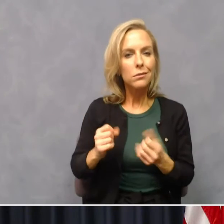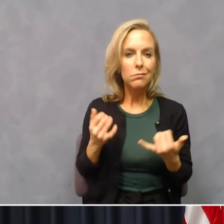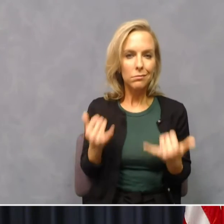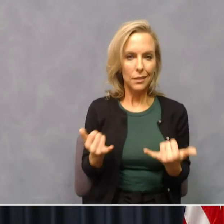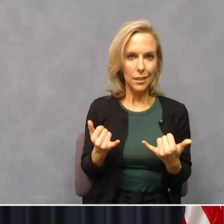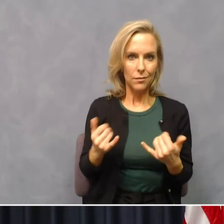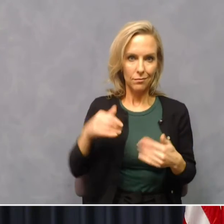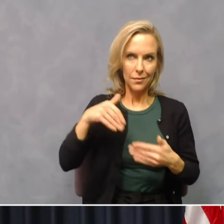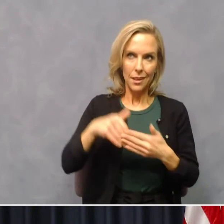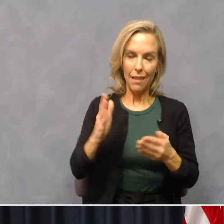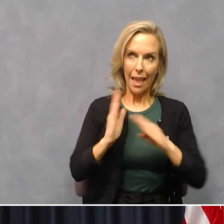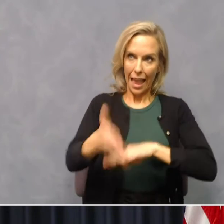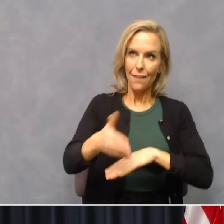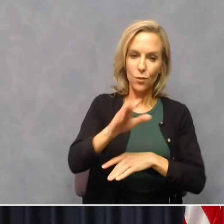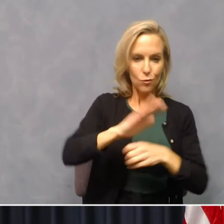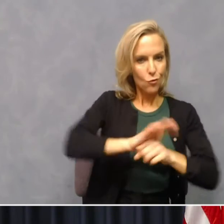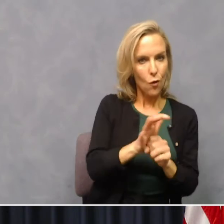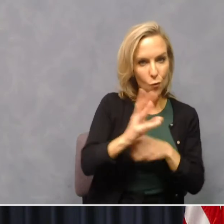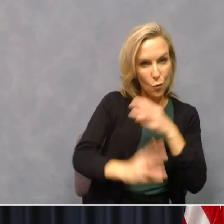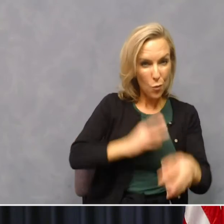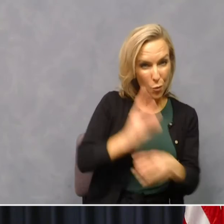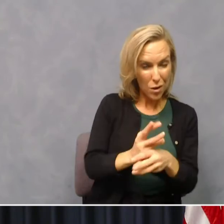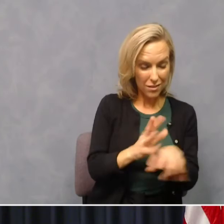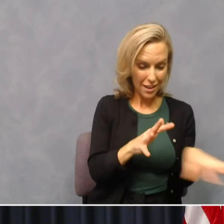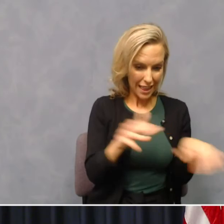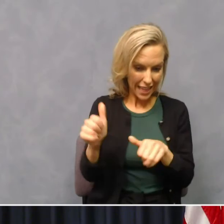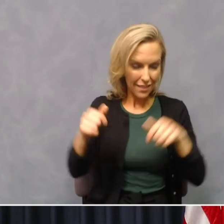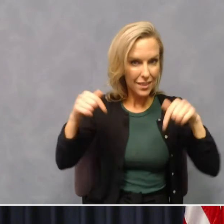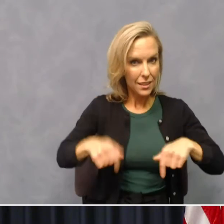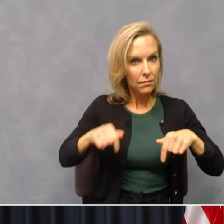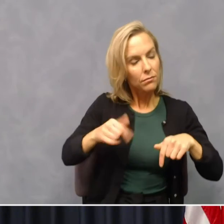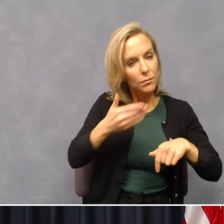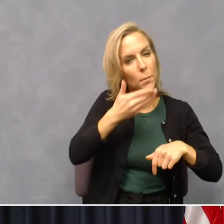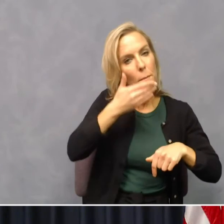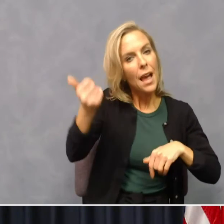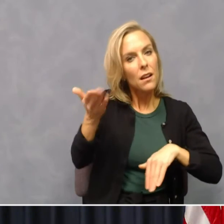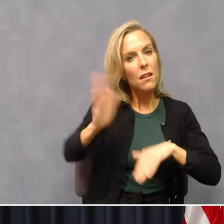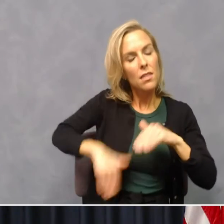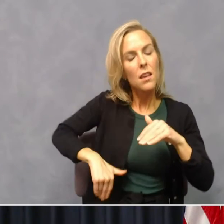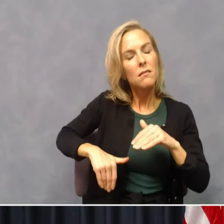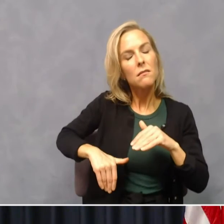world to leave this state a little bit better than